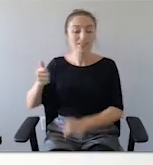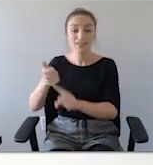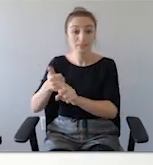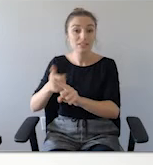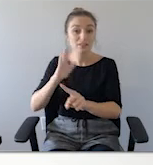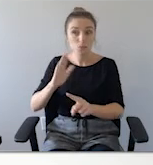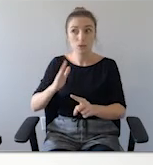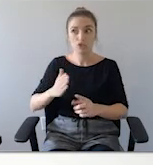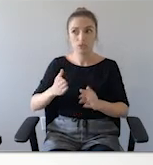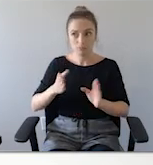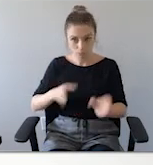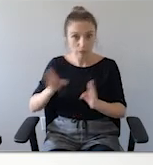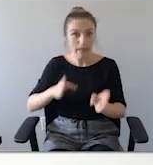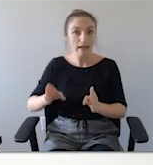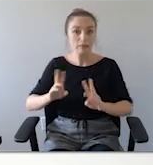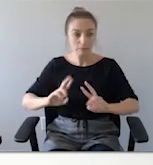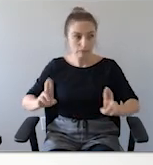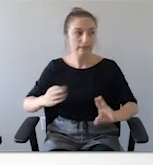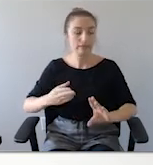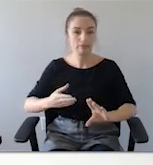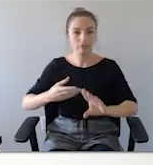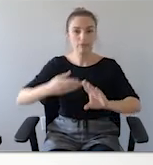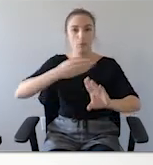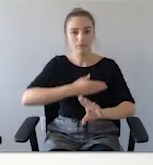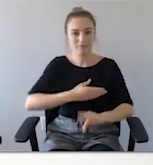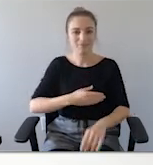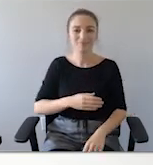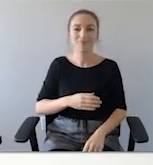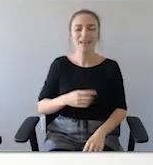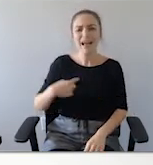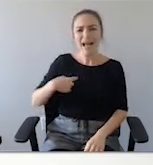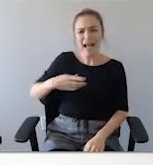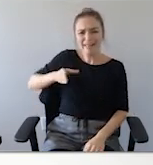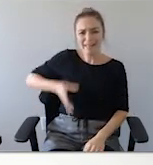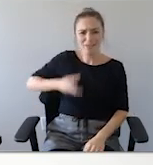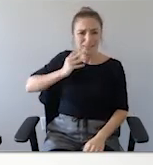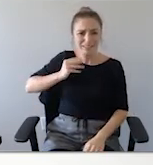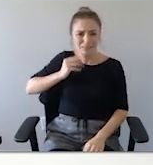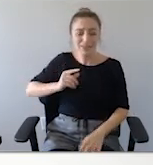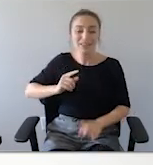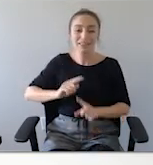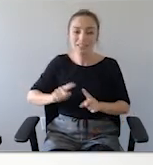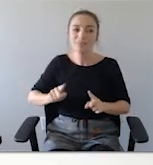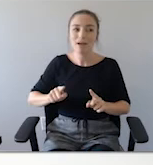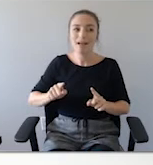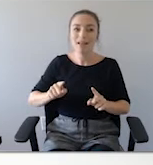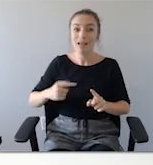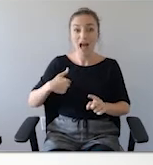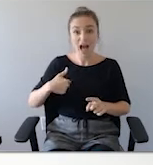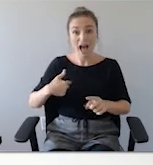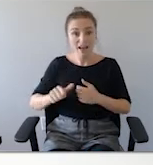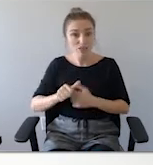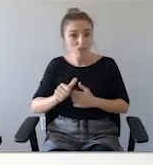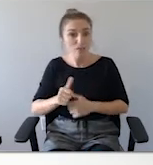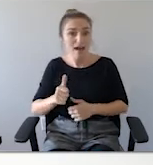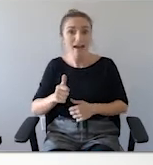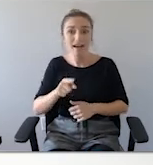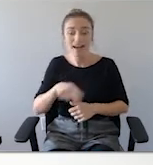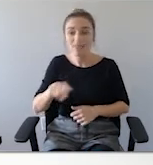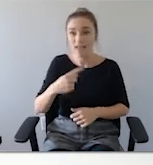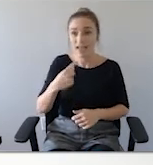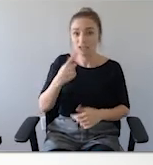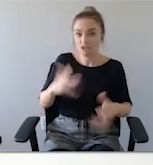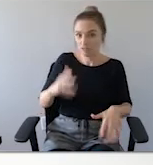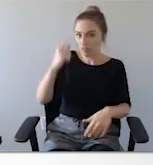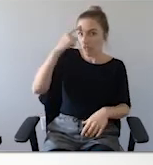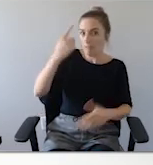but they always knew that I would. And sadly, that's kind of the position that you have to establish. You can